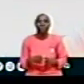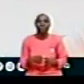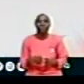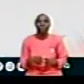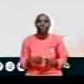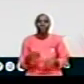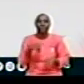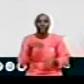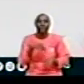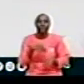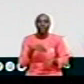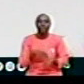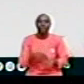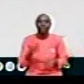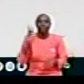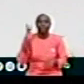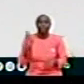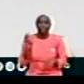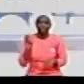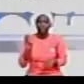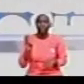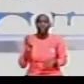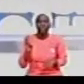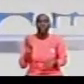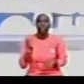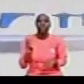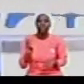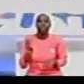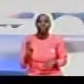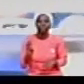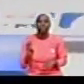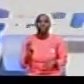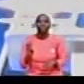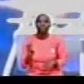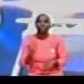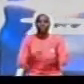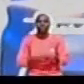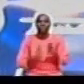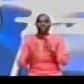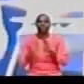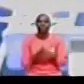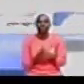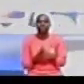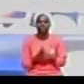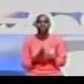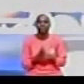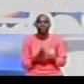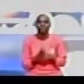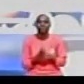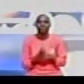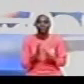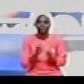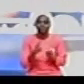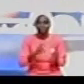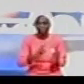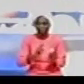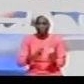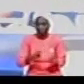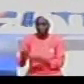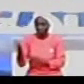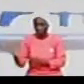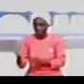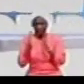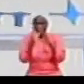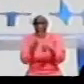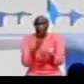hours GMT on Sunday. Your tongue this side, miracle. You move on here,